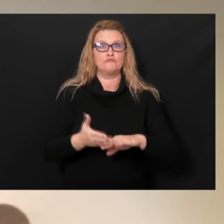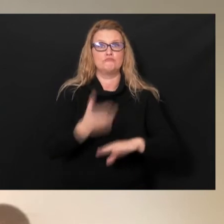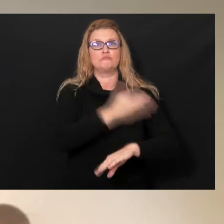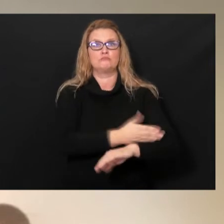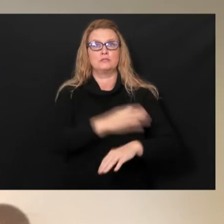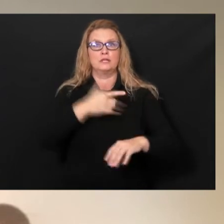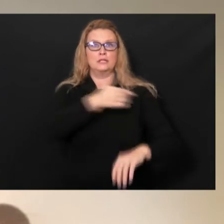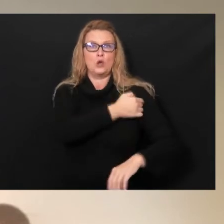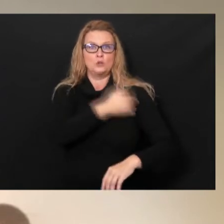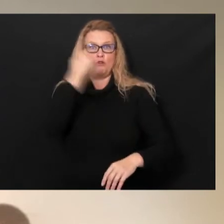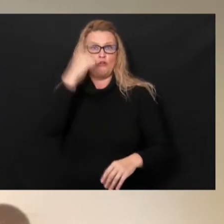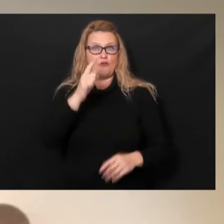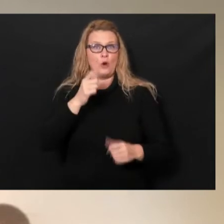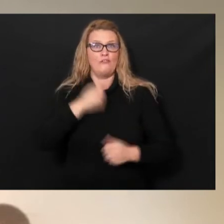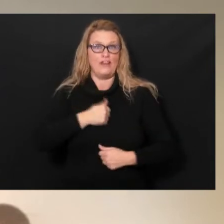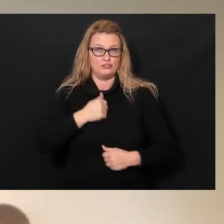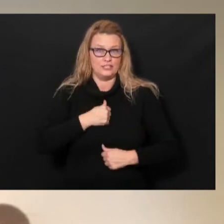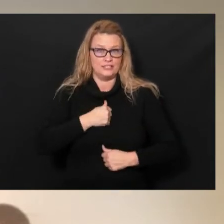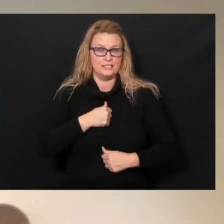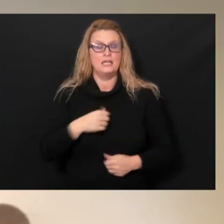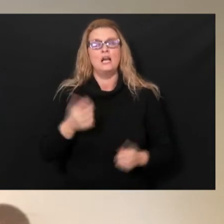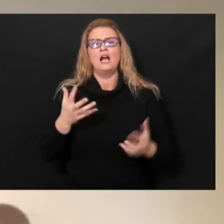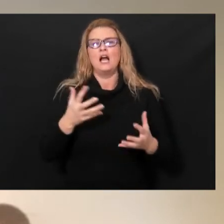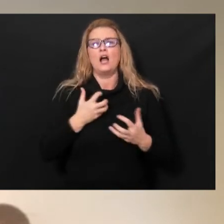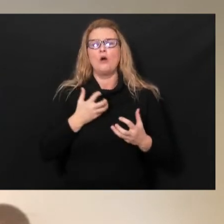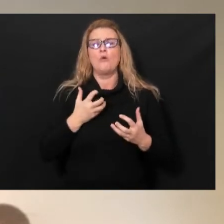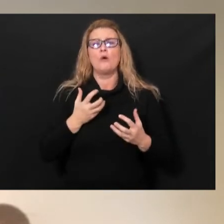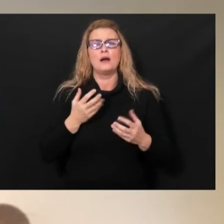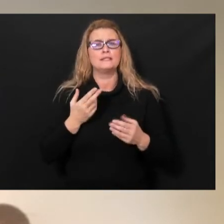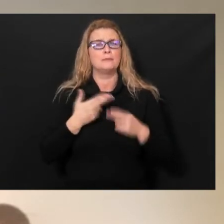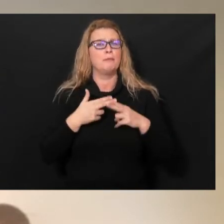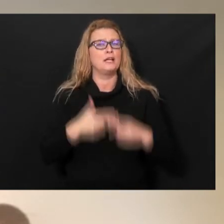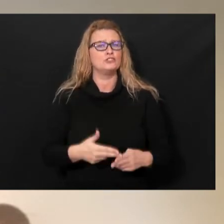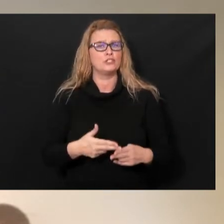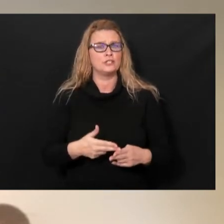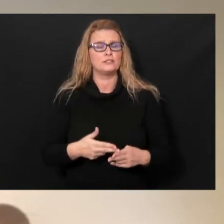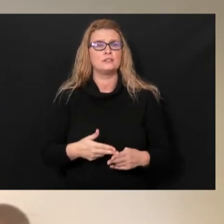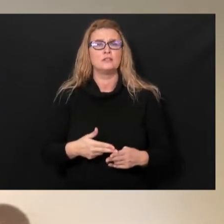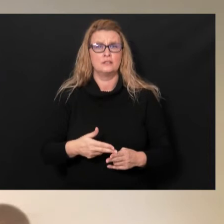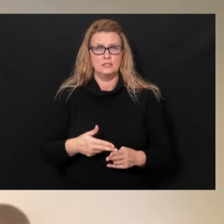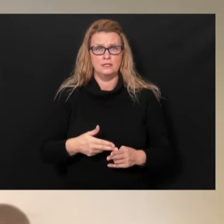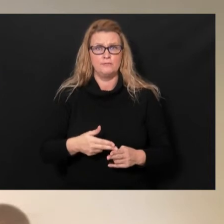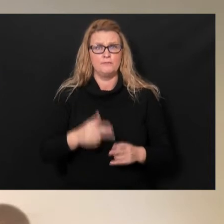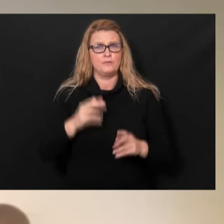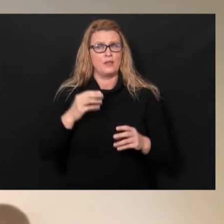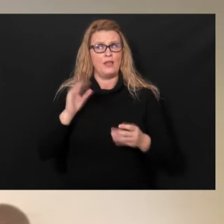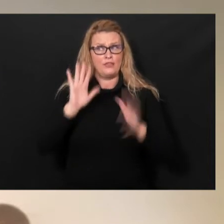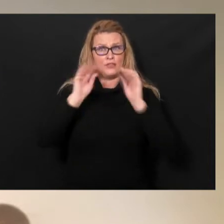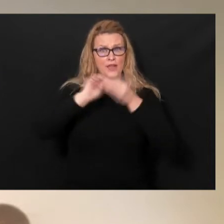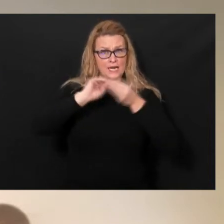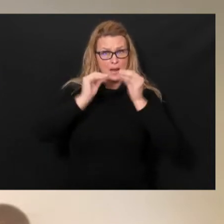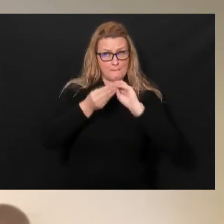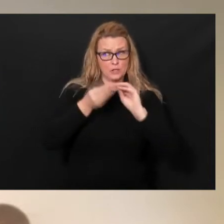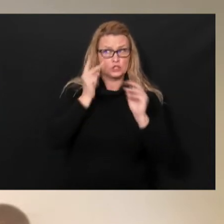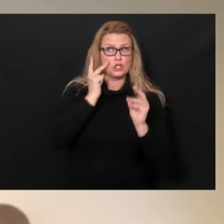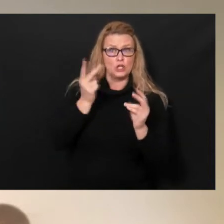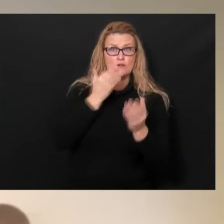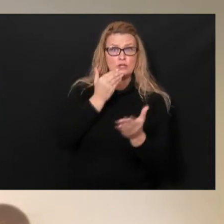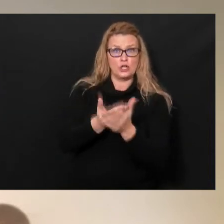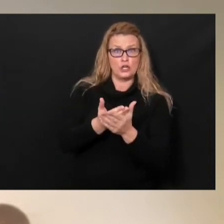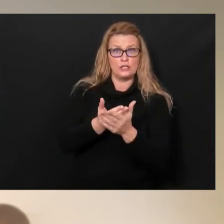our veterans. I just want to highlight, Governor pointed out, as did Dr. Marsh, great numbers and great